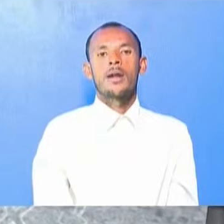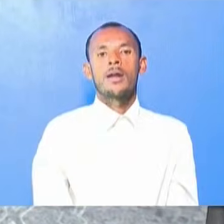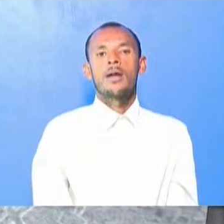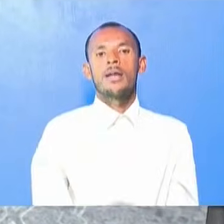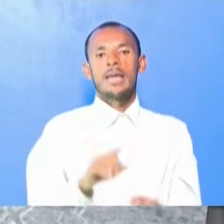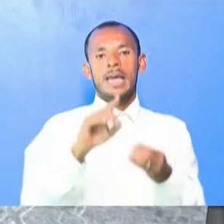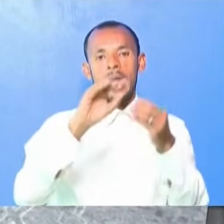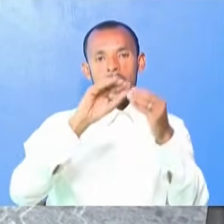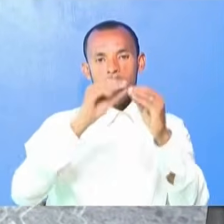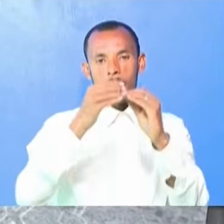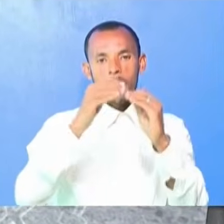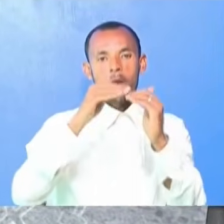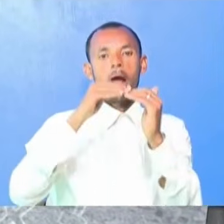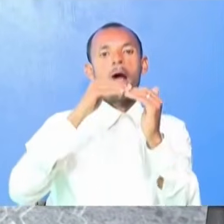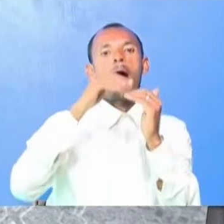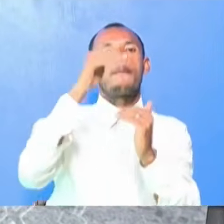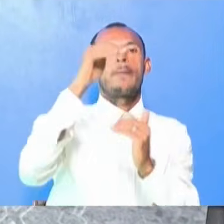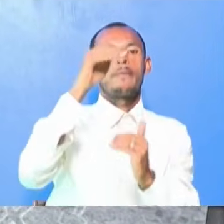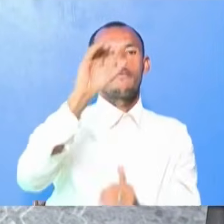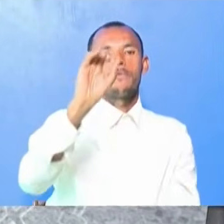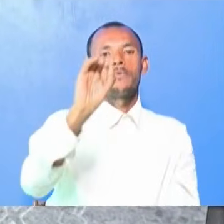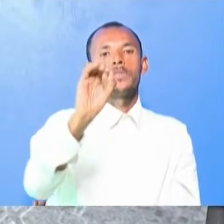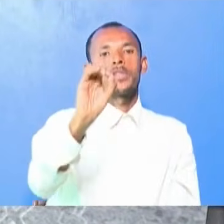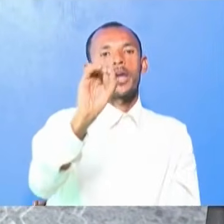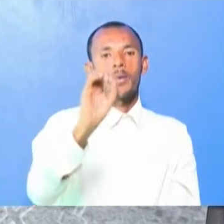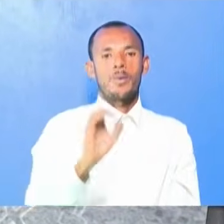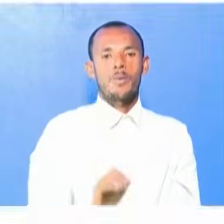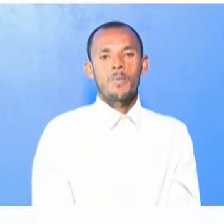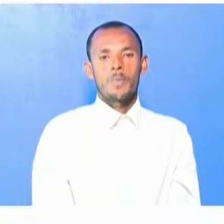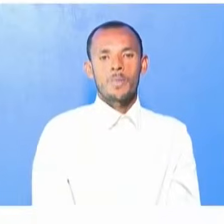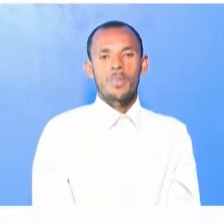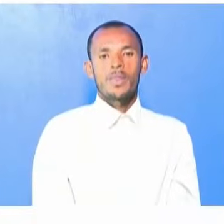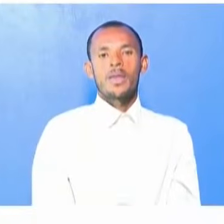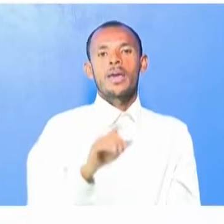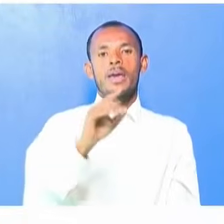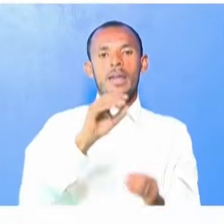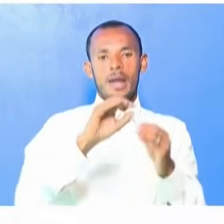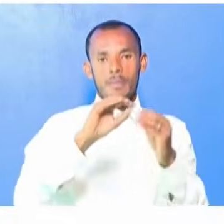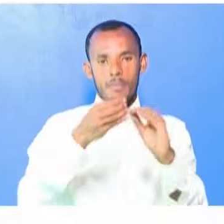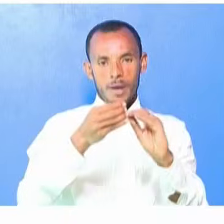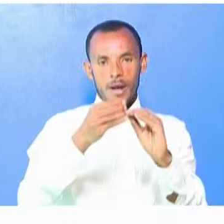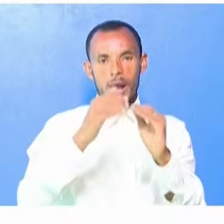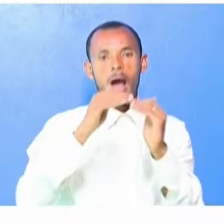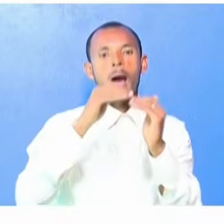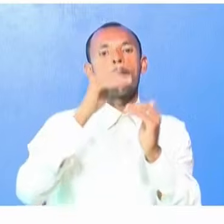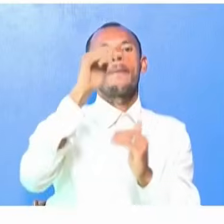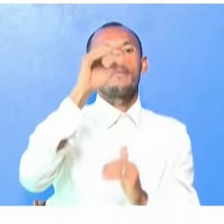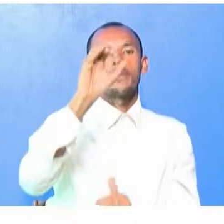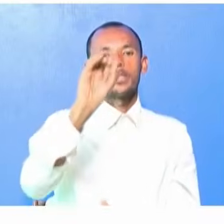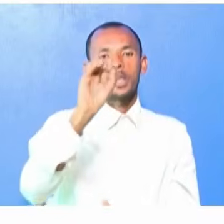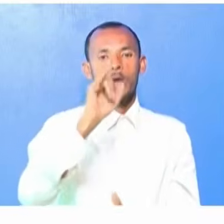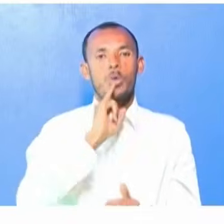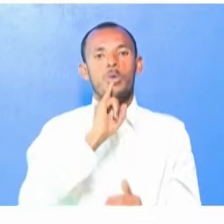a number above zero. A number above zero is positive. A number